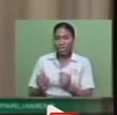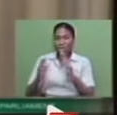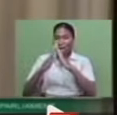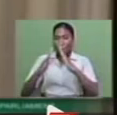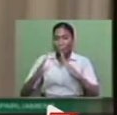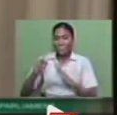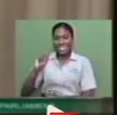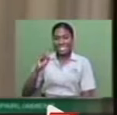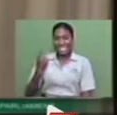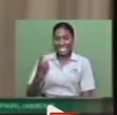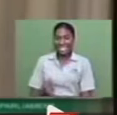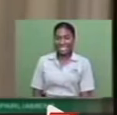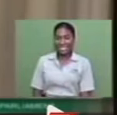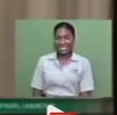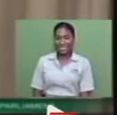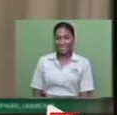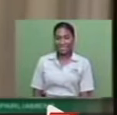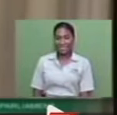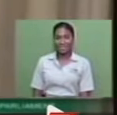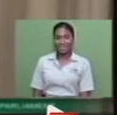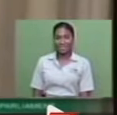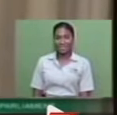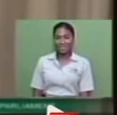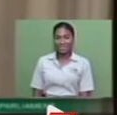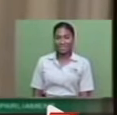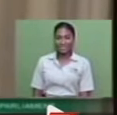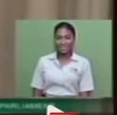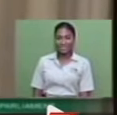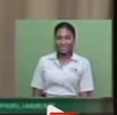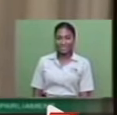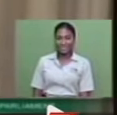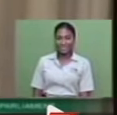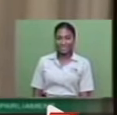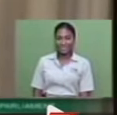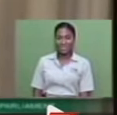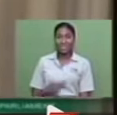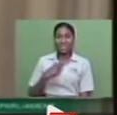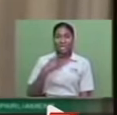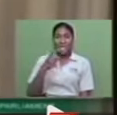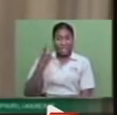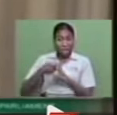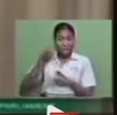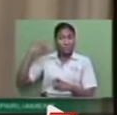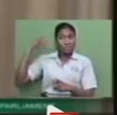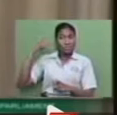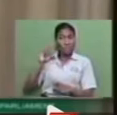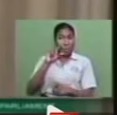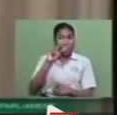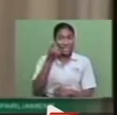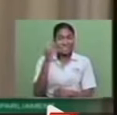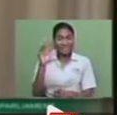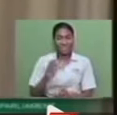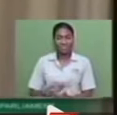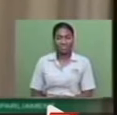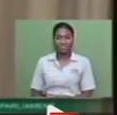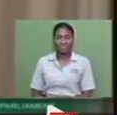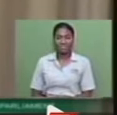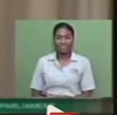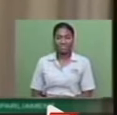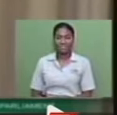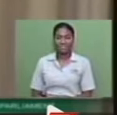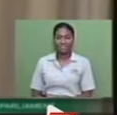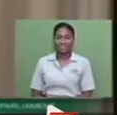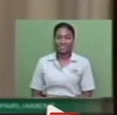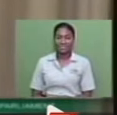No property tax, Dr. Rowley. Monday, August 24th, 2015. On Friday, 20th February